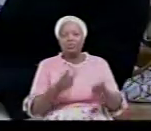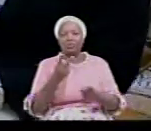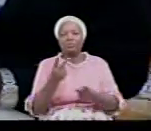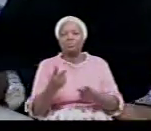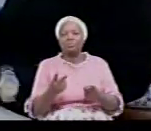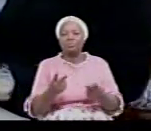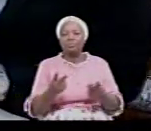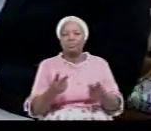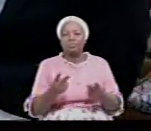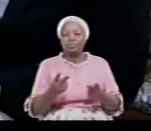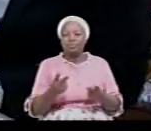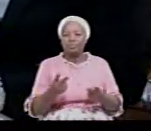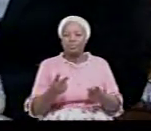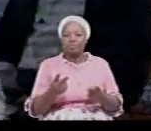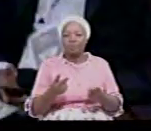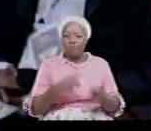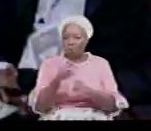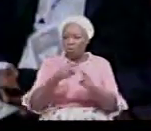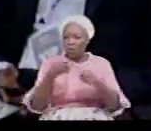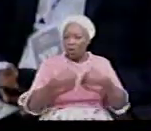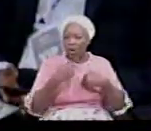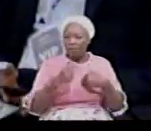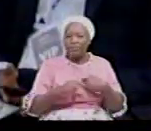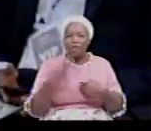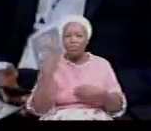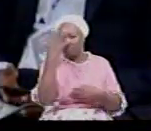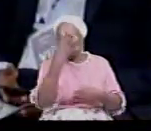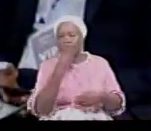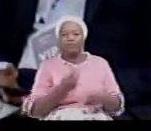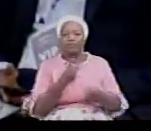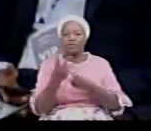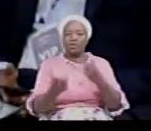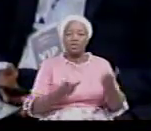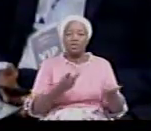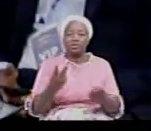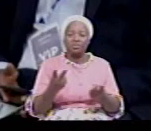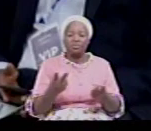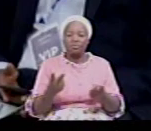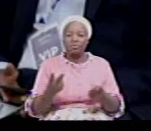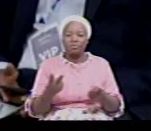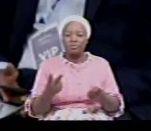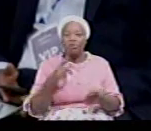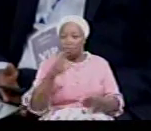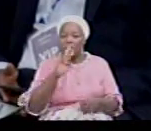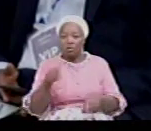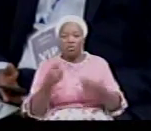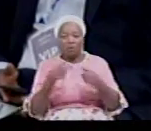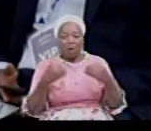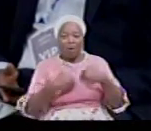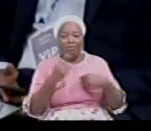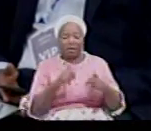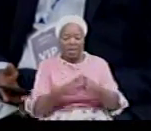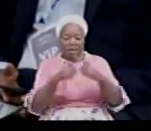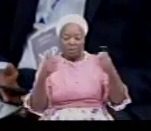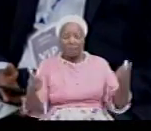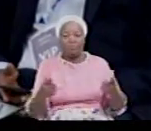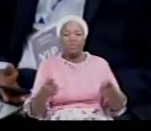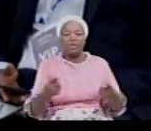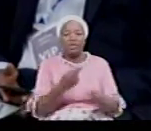When you have a glorious visitation, You're going to have a great